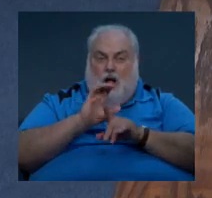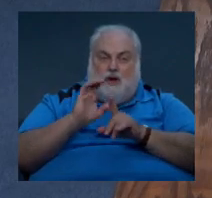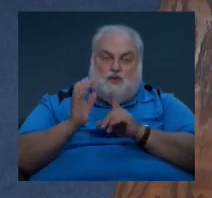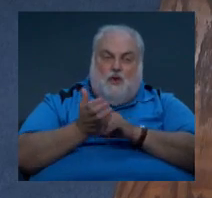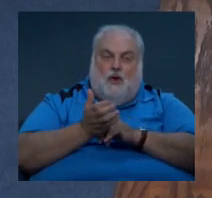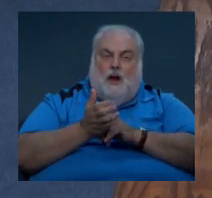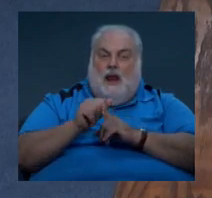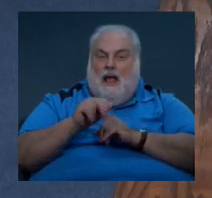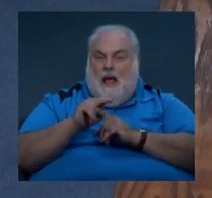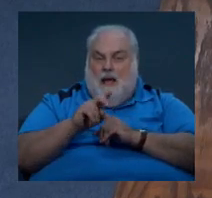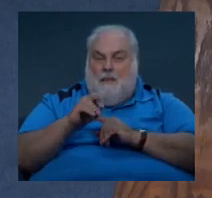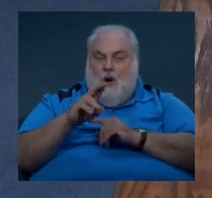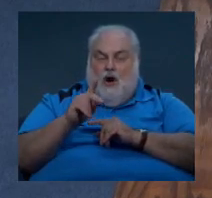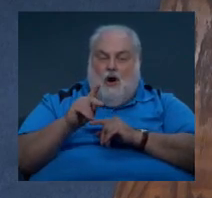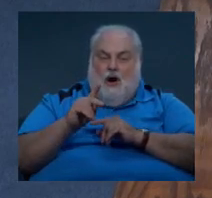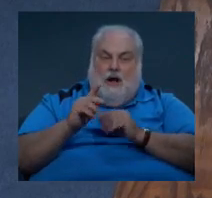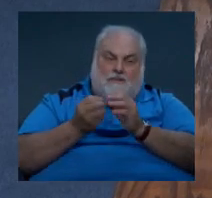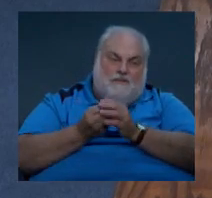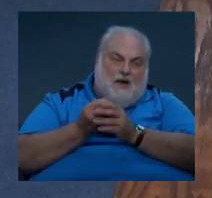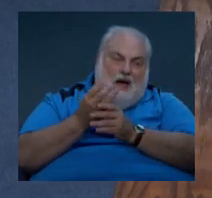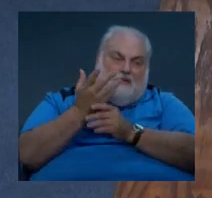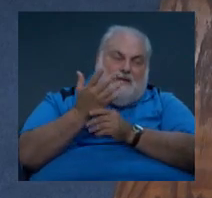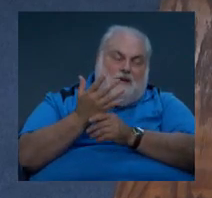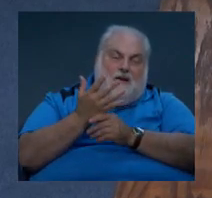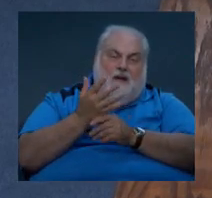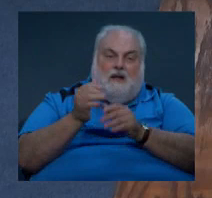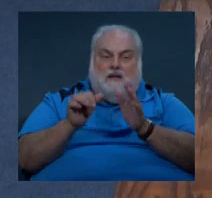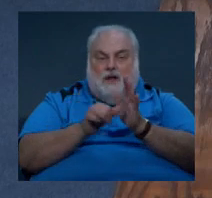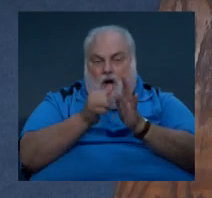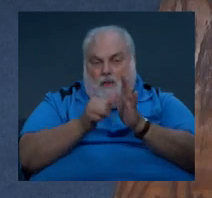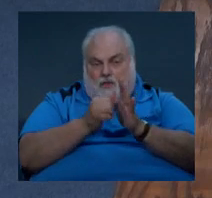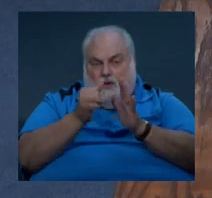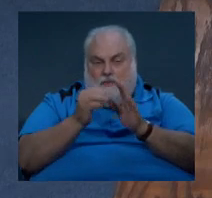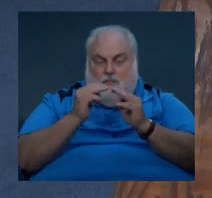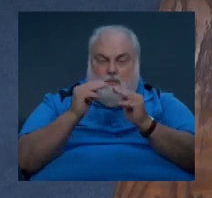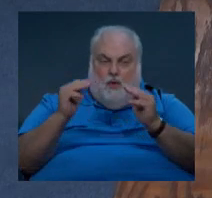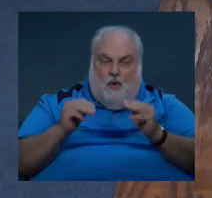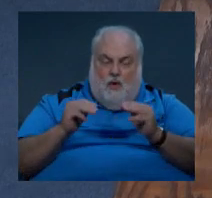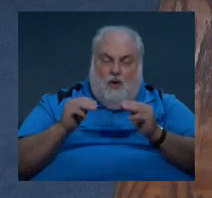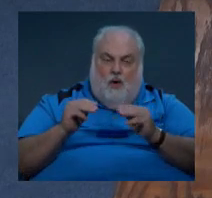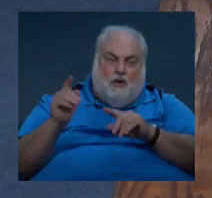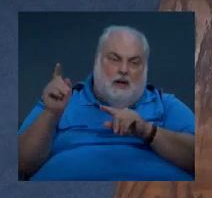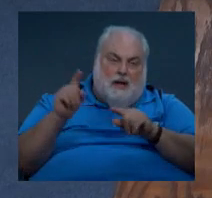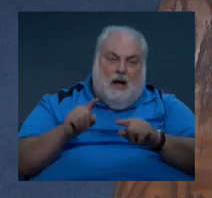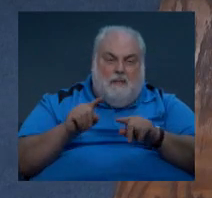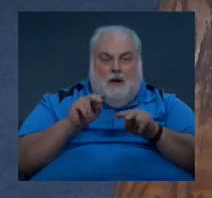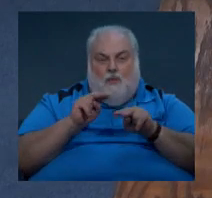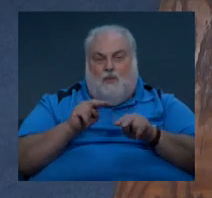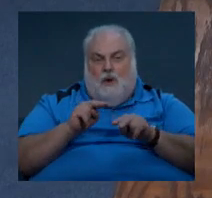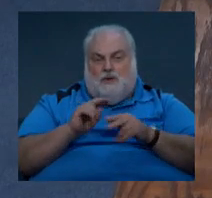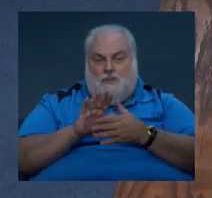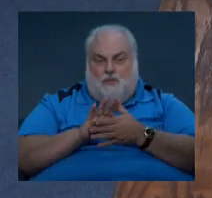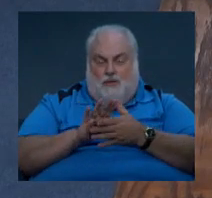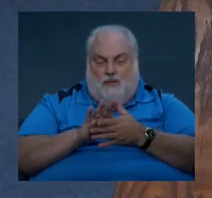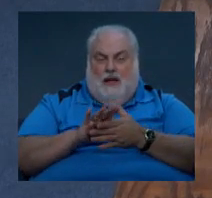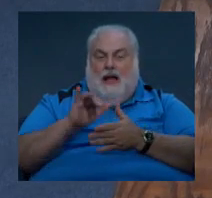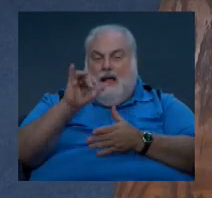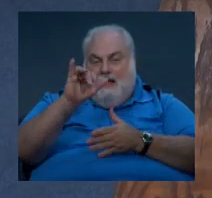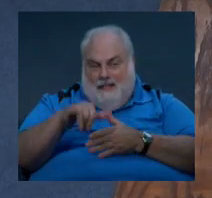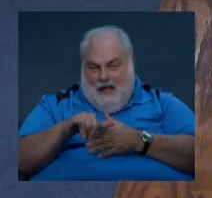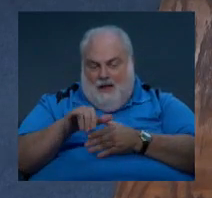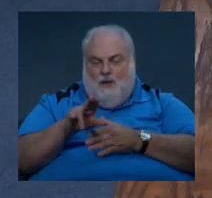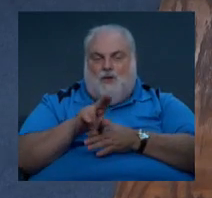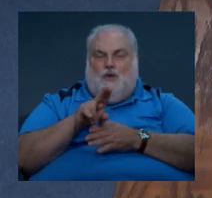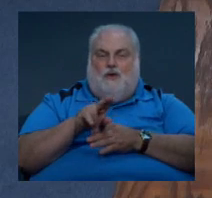as fountains, sculptures, memorials, or just a venue for the whole city to get together and watch a movie. That is what the park